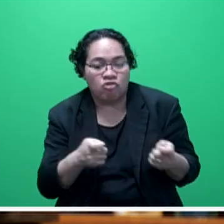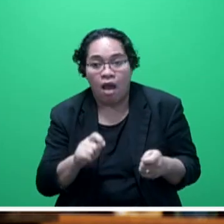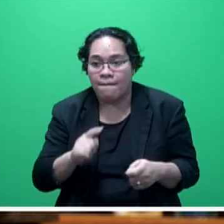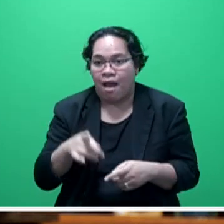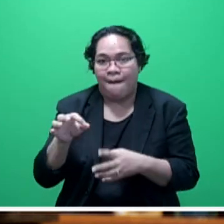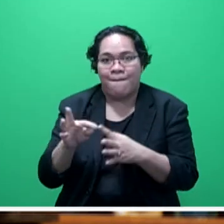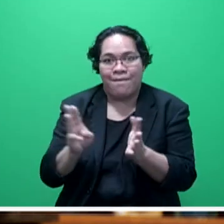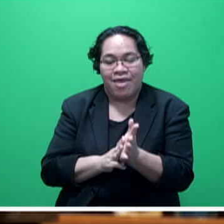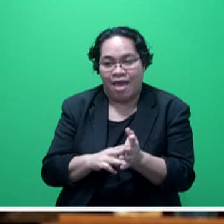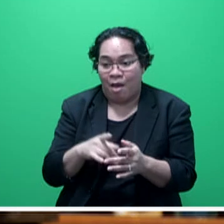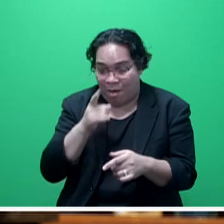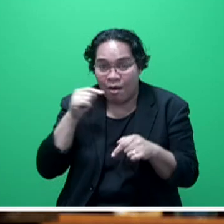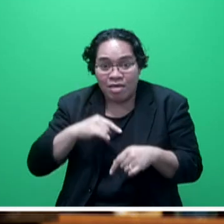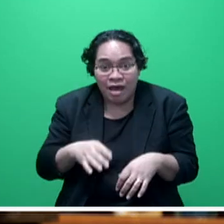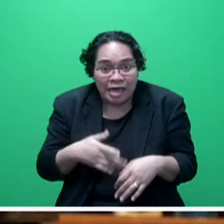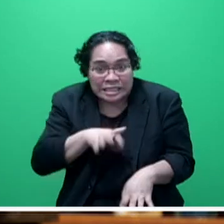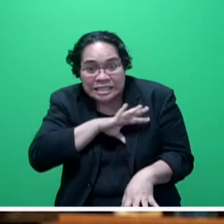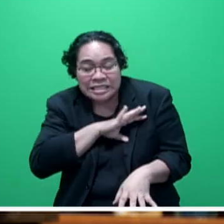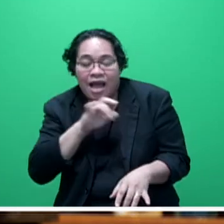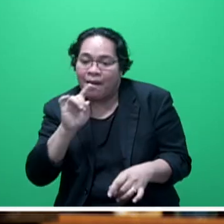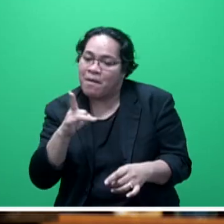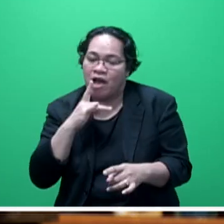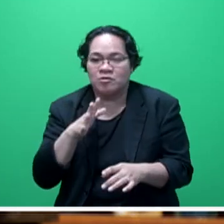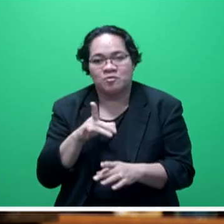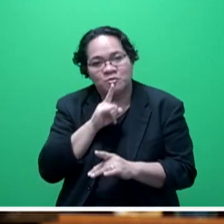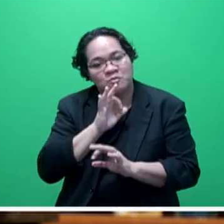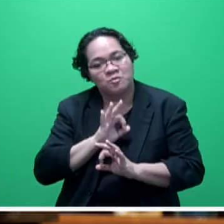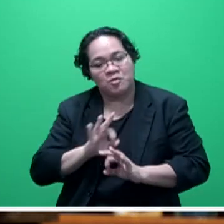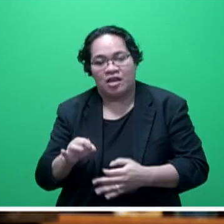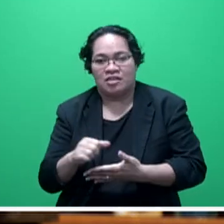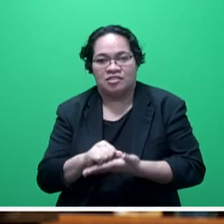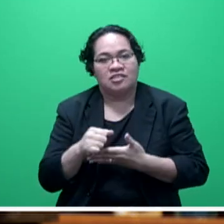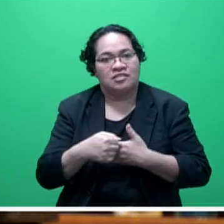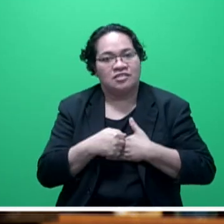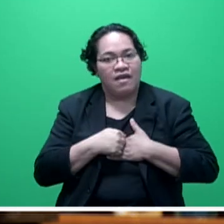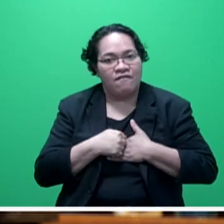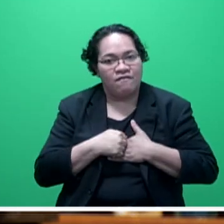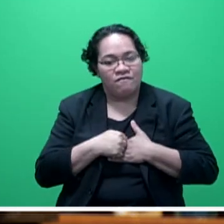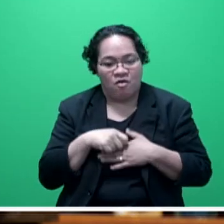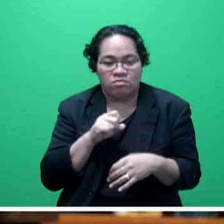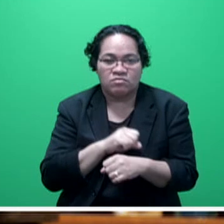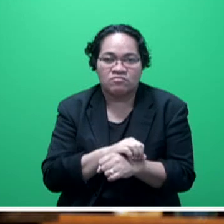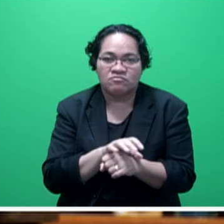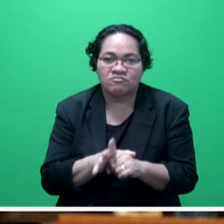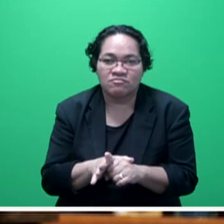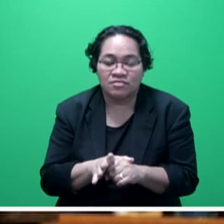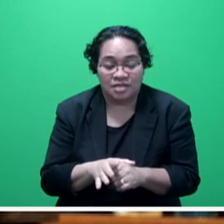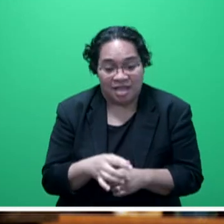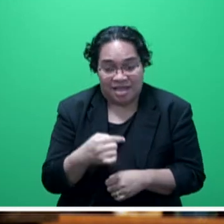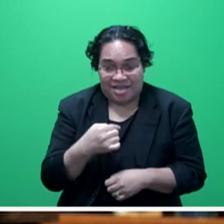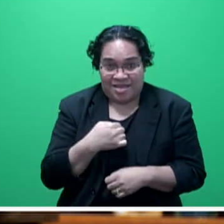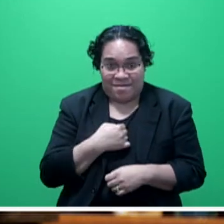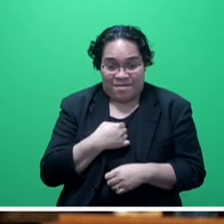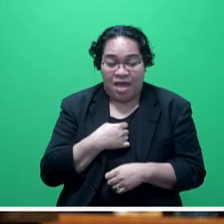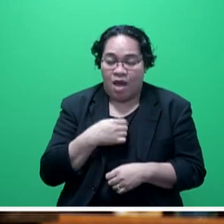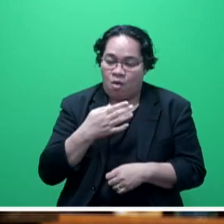panic situation and kept all Fijians safe from this pandemic. I would be failing in my duty if I